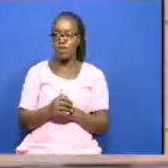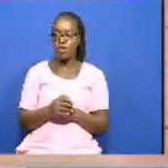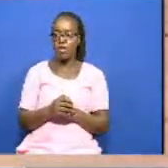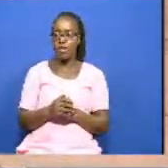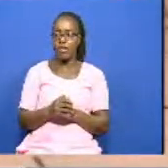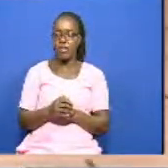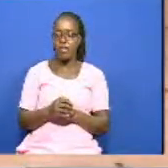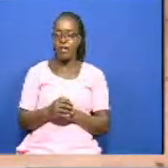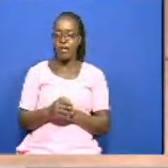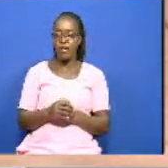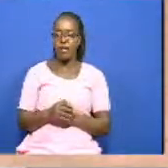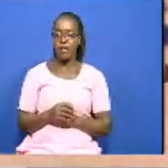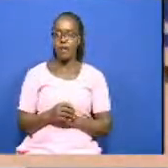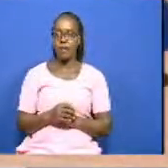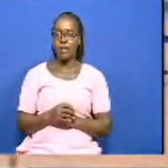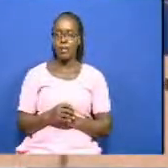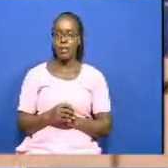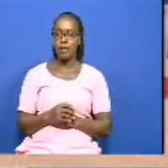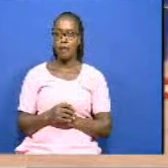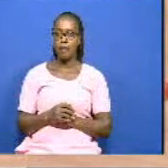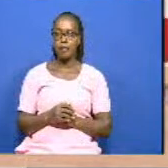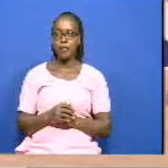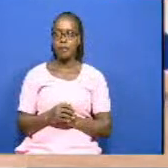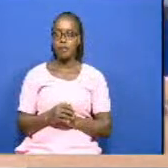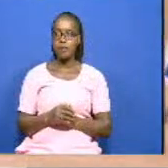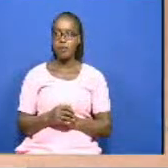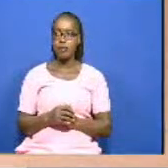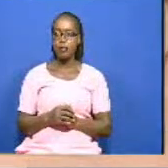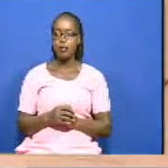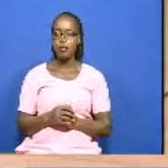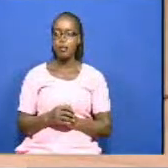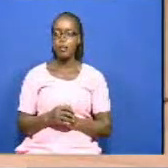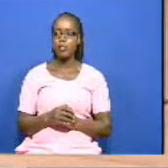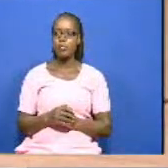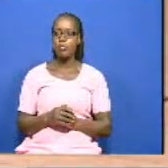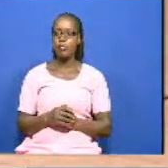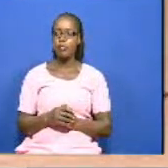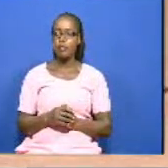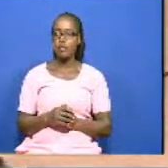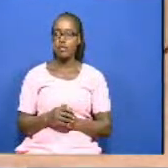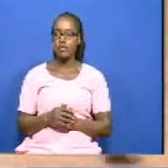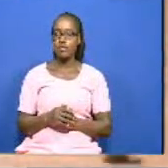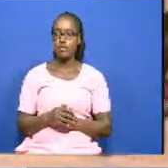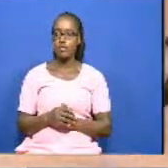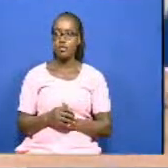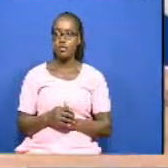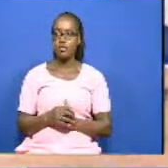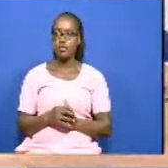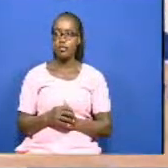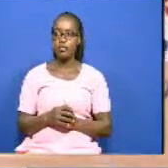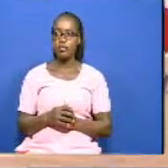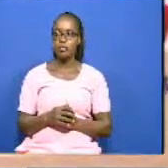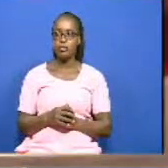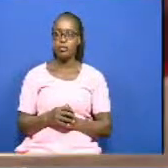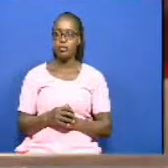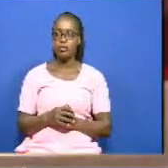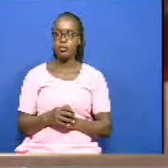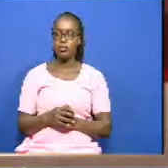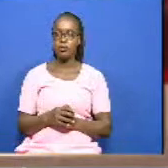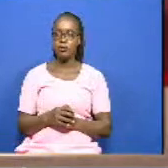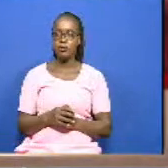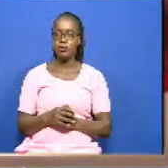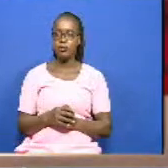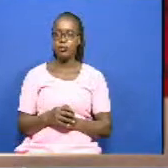Led the way with 28 points, 12 rebounds and 8 assists, while Anthony Davis added 22 points and 9 rebounds, including a